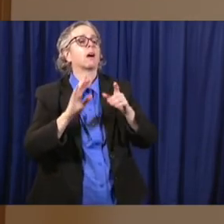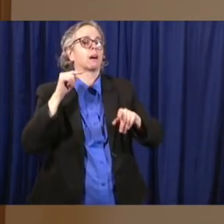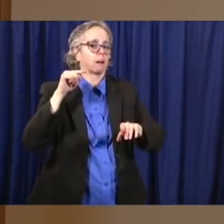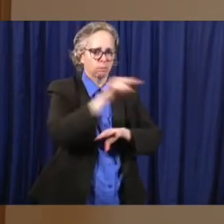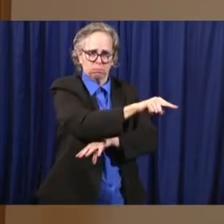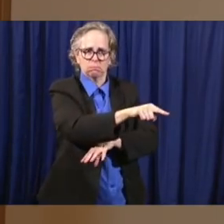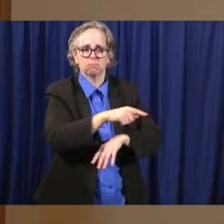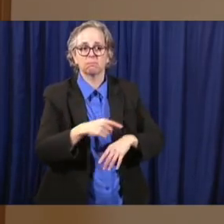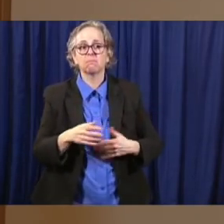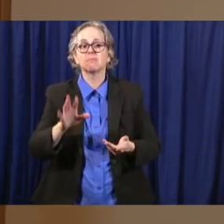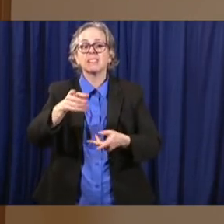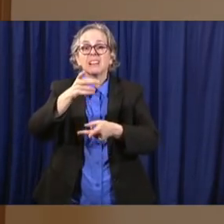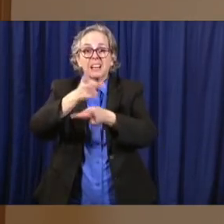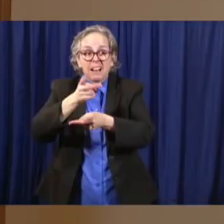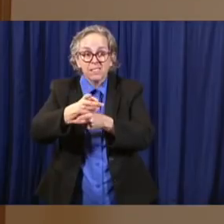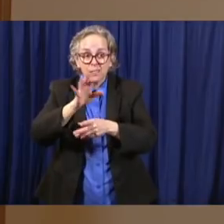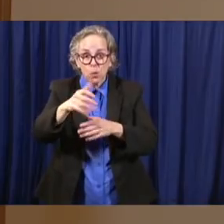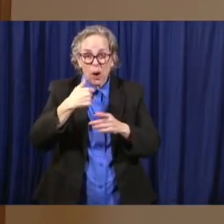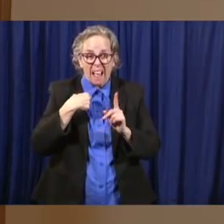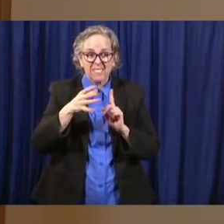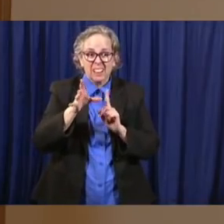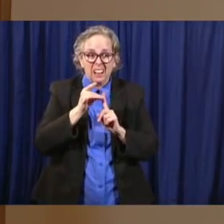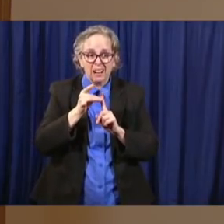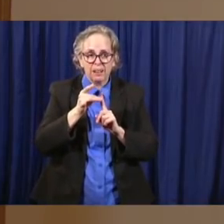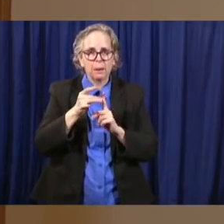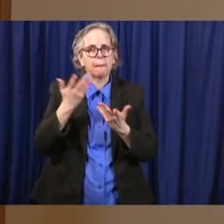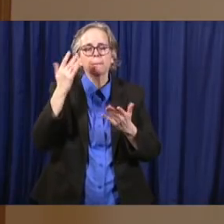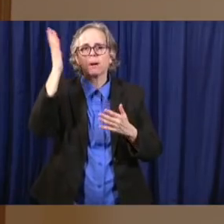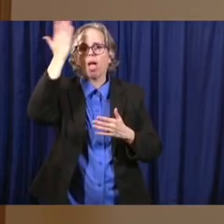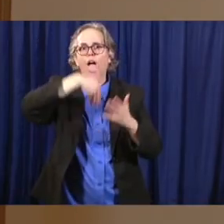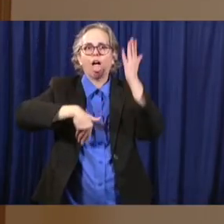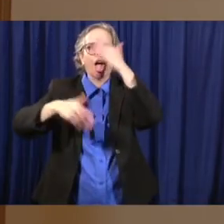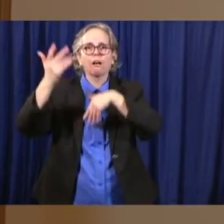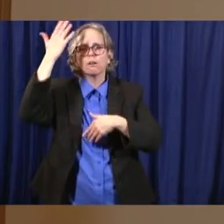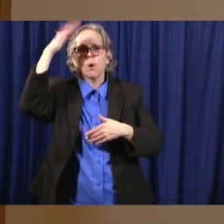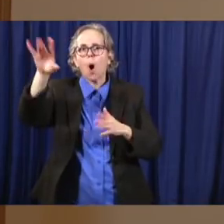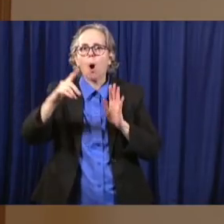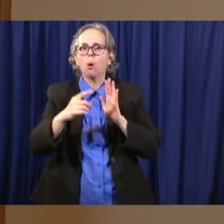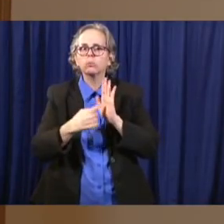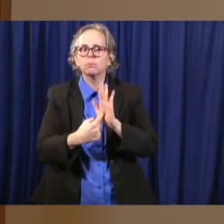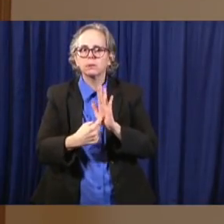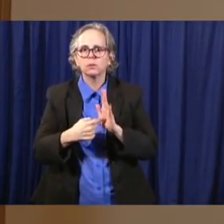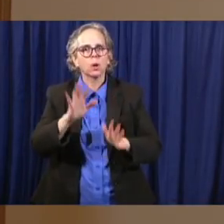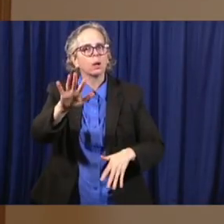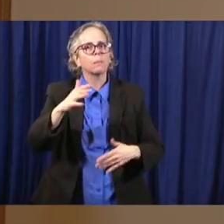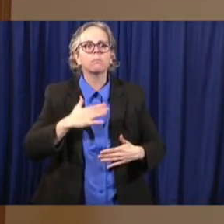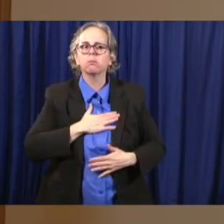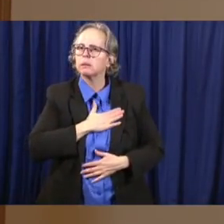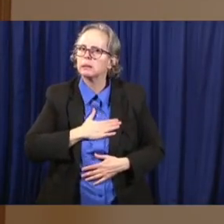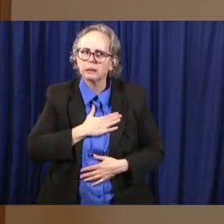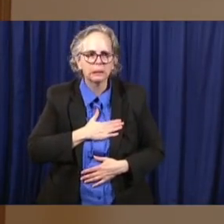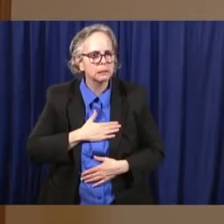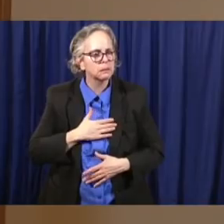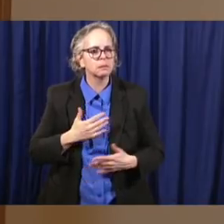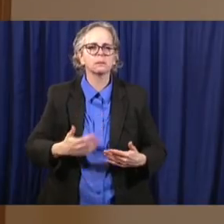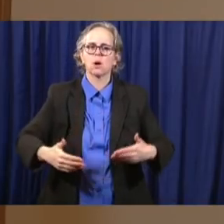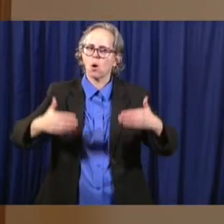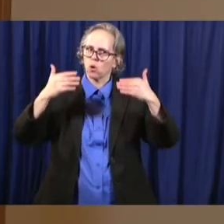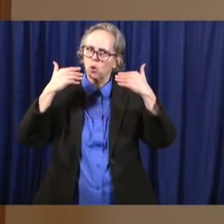So please still use the necessary resources you need to. Thank you. Thank you.